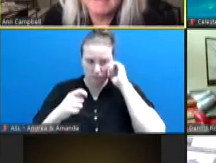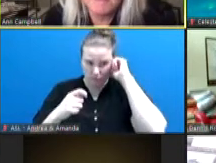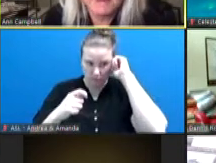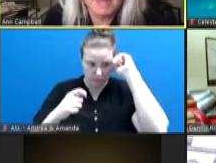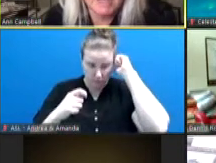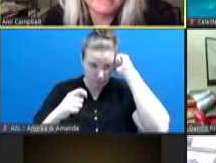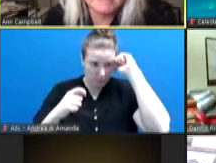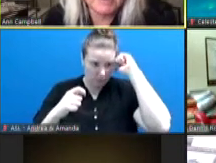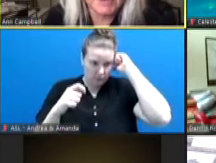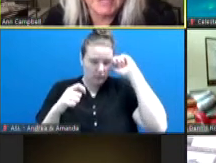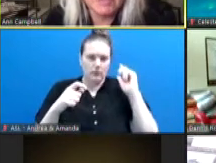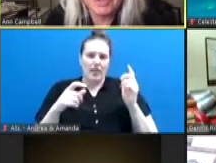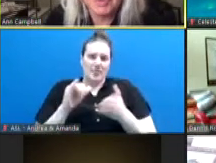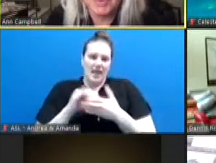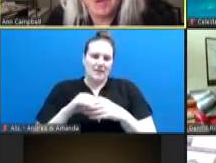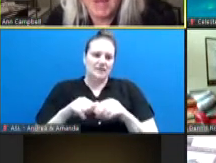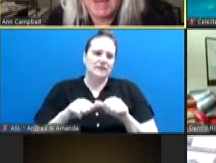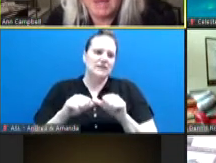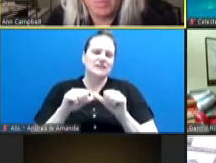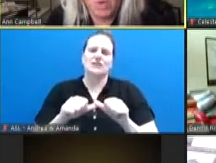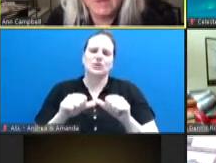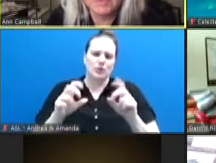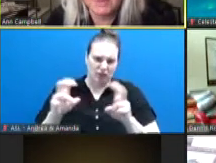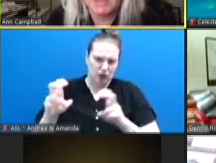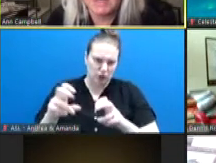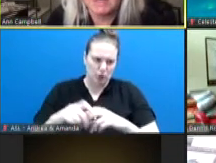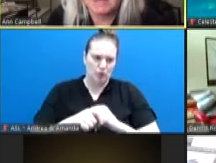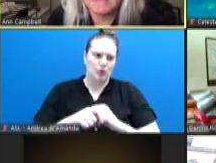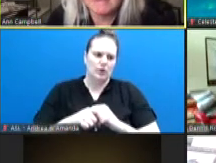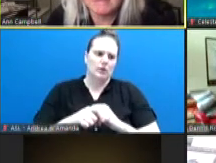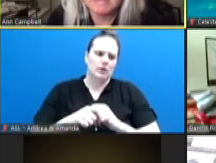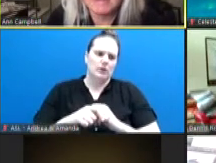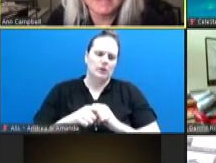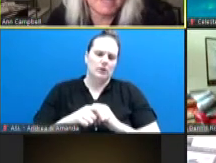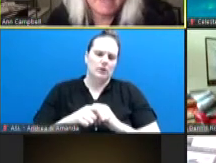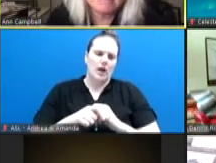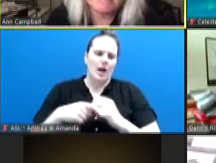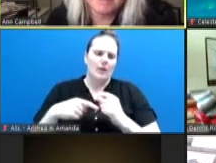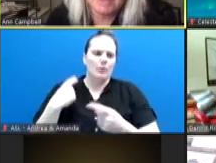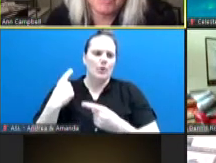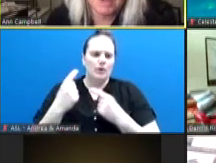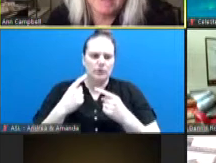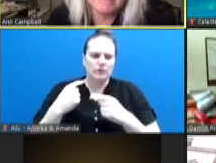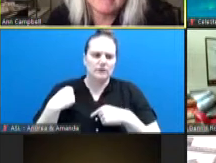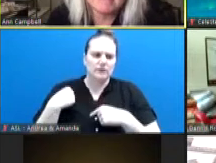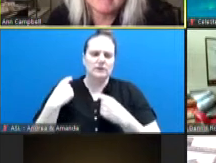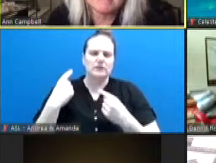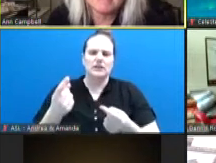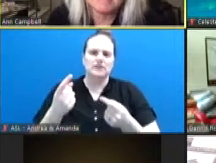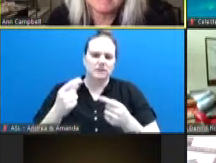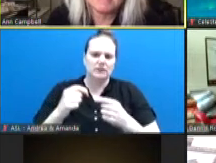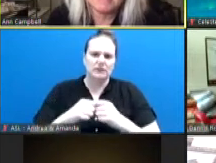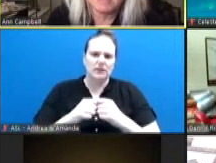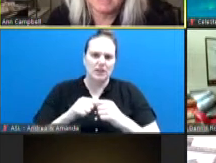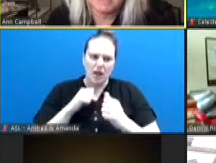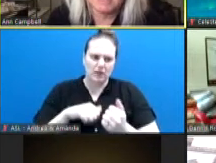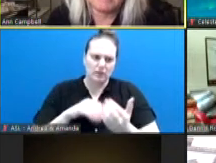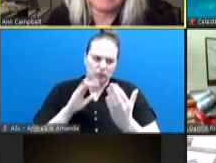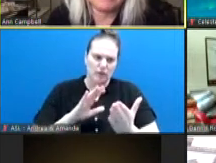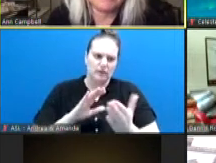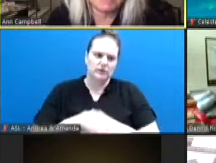That has been a continuing issue, and I'm wondering, since it hasn't been addressed